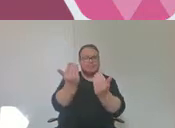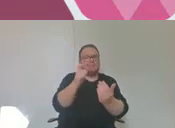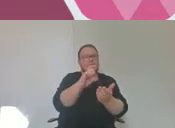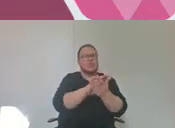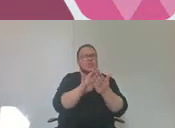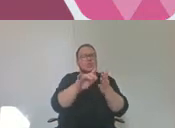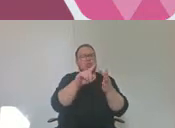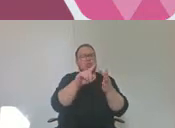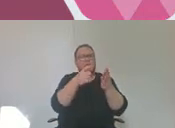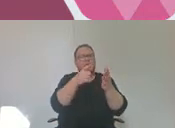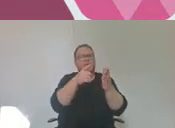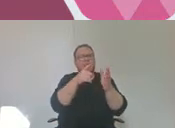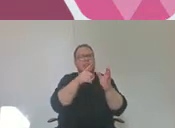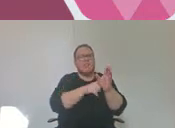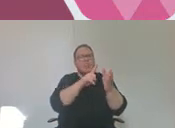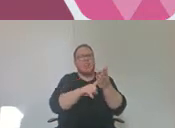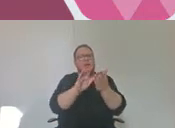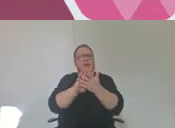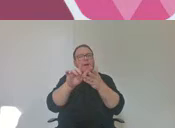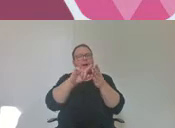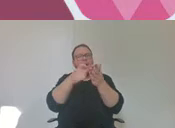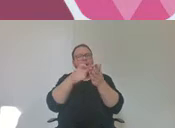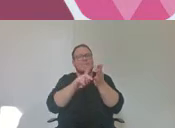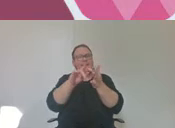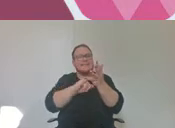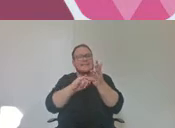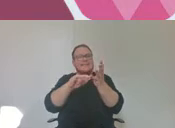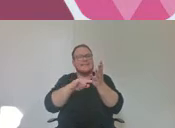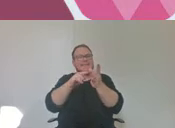in to respond to the question, particularly around CRIS.